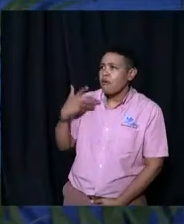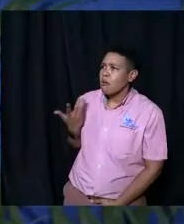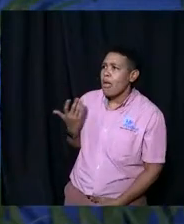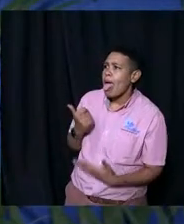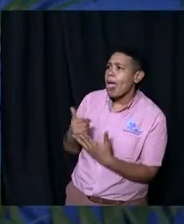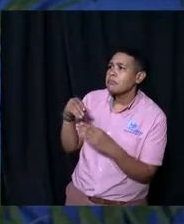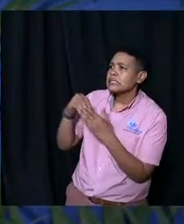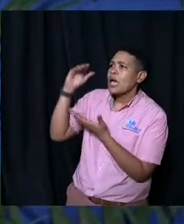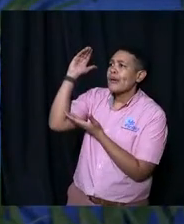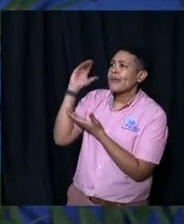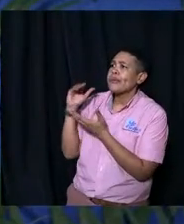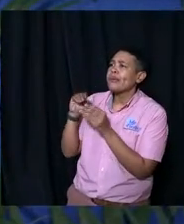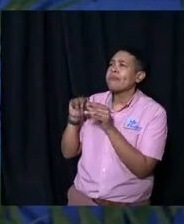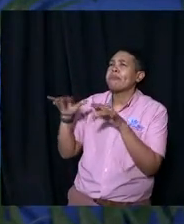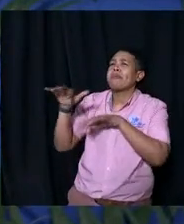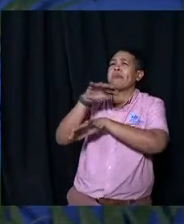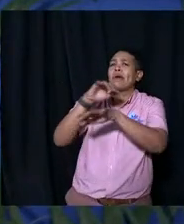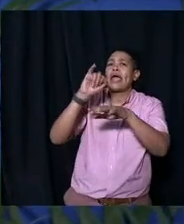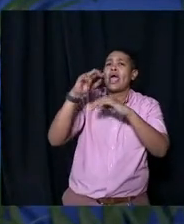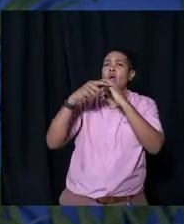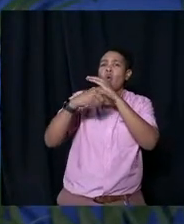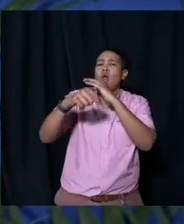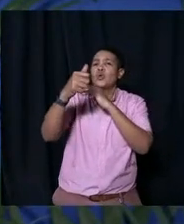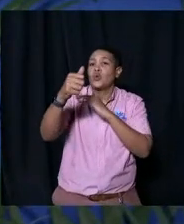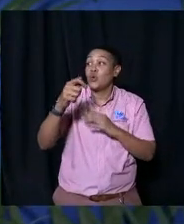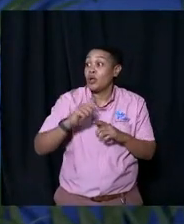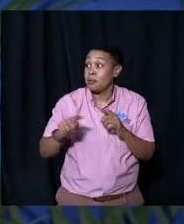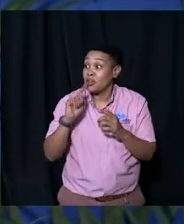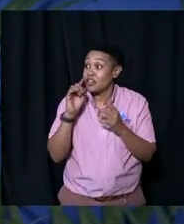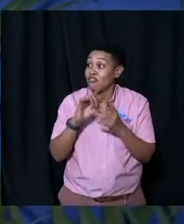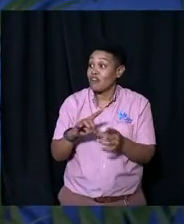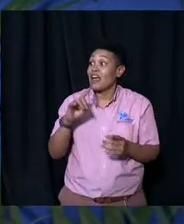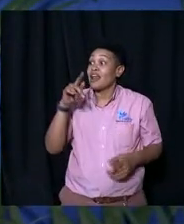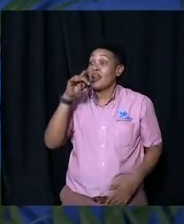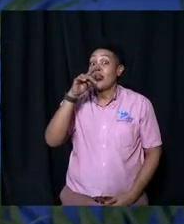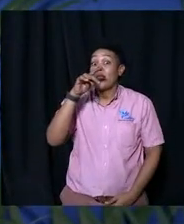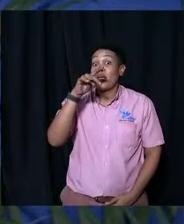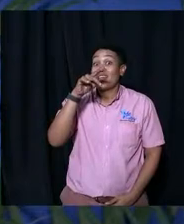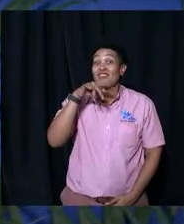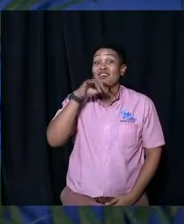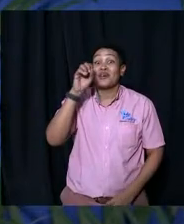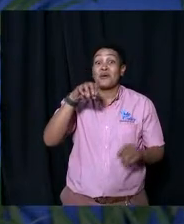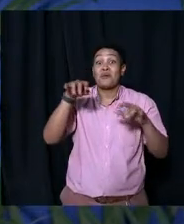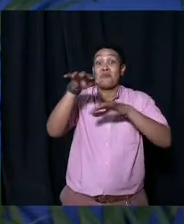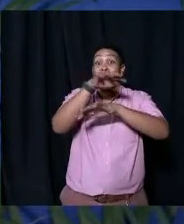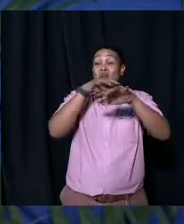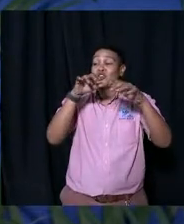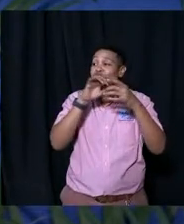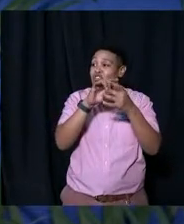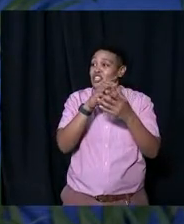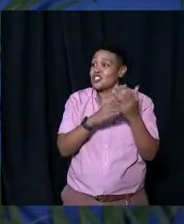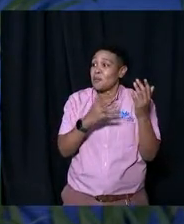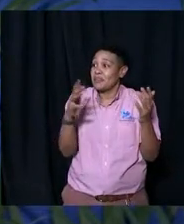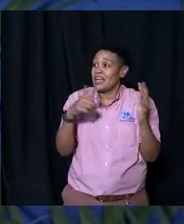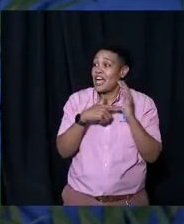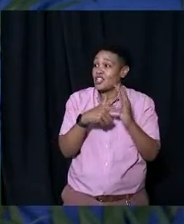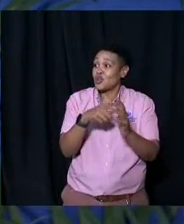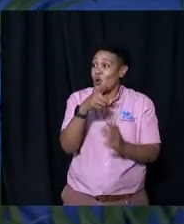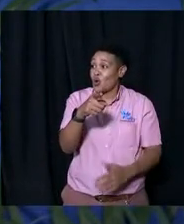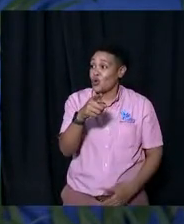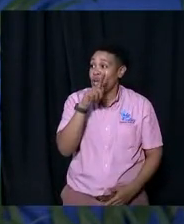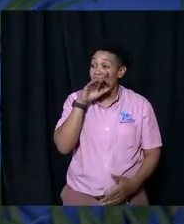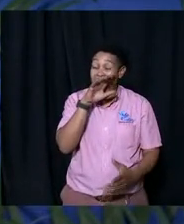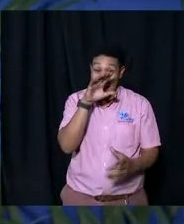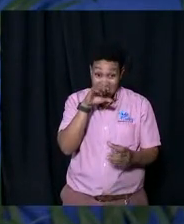can tell you, though, is that if that question was outdoor pollution related, some of those instruments that I would have showed you, that is actually